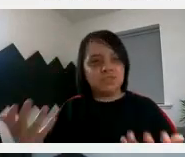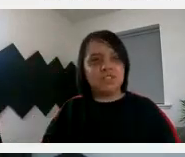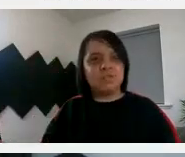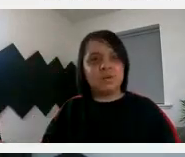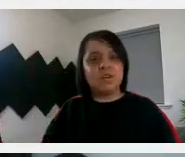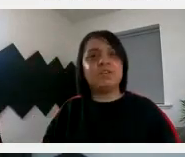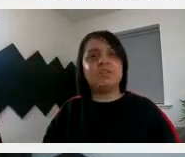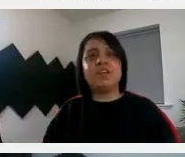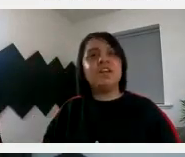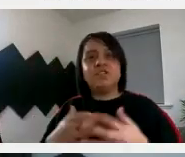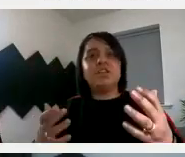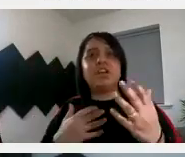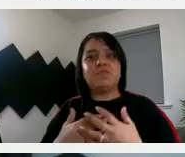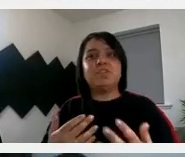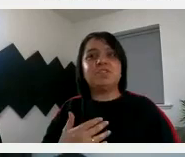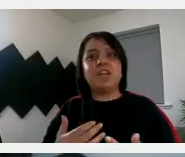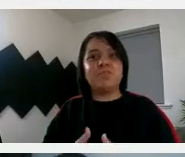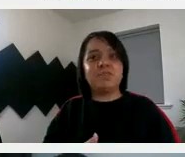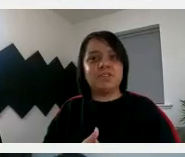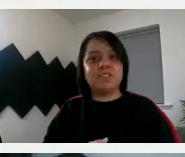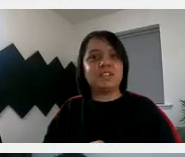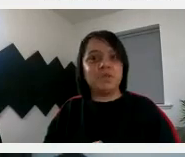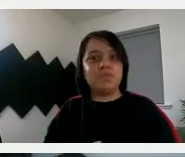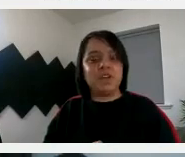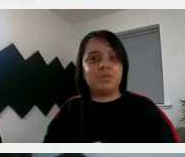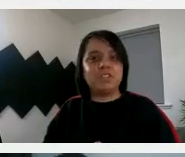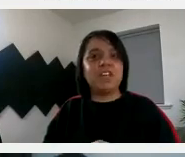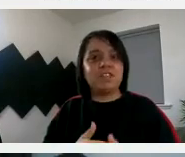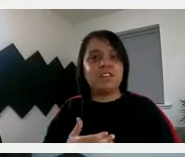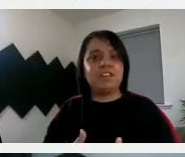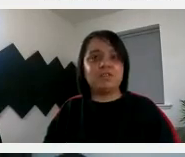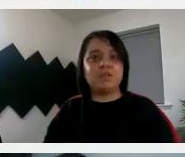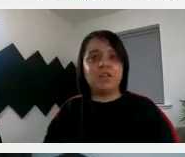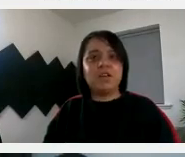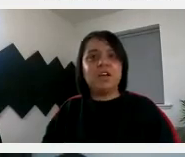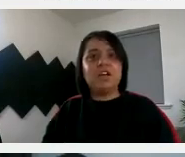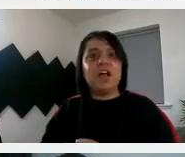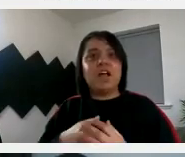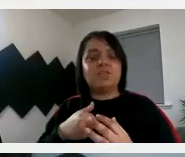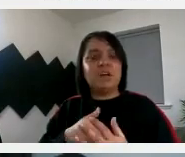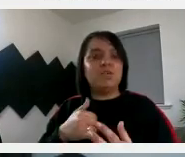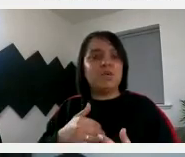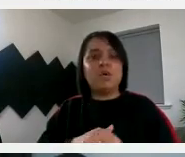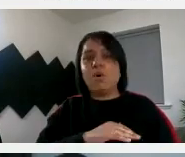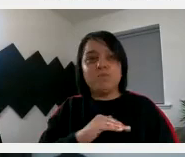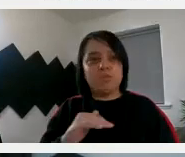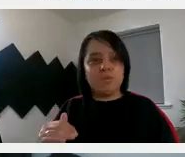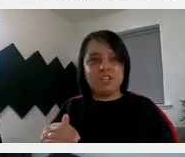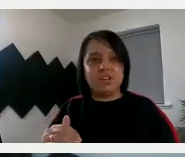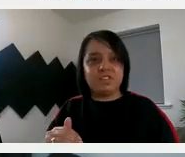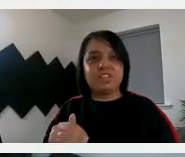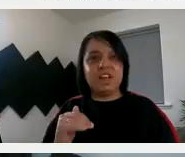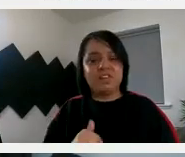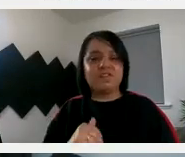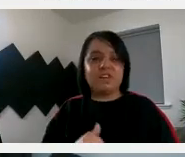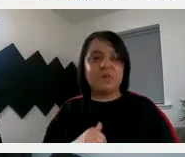the reason why, because the UK have put it so that everybody understands both languages if they needed to. And by law, all public